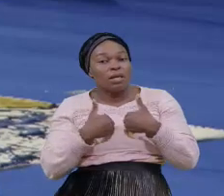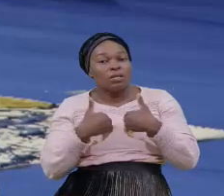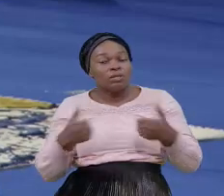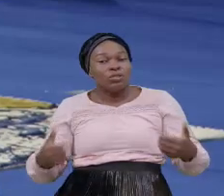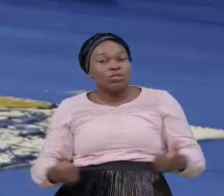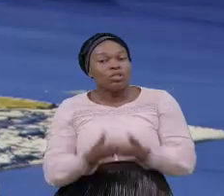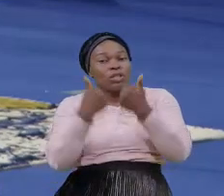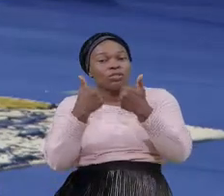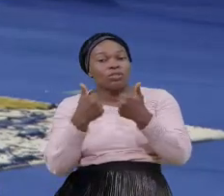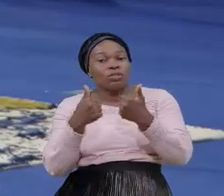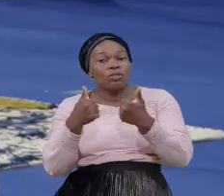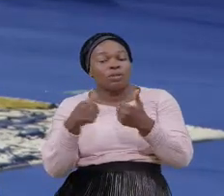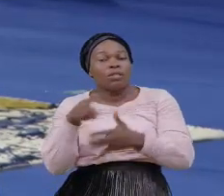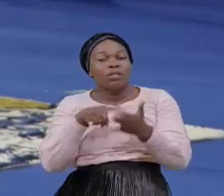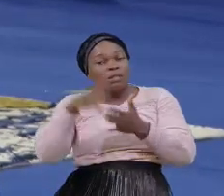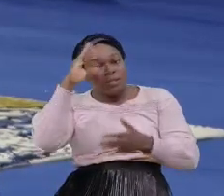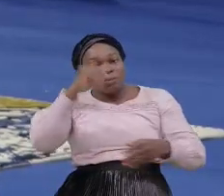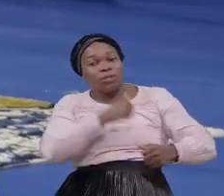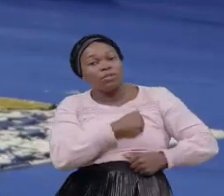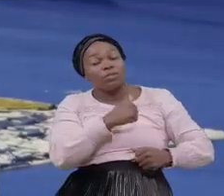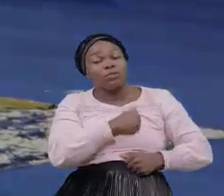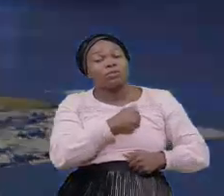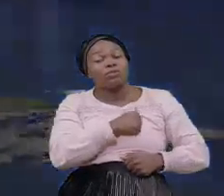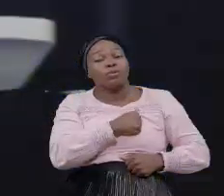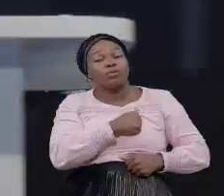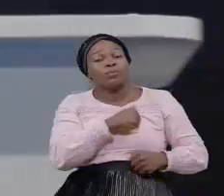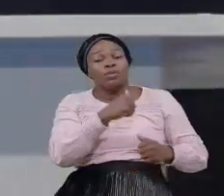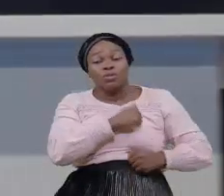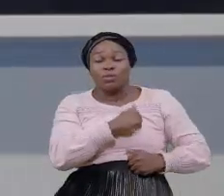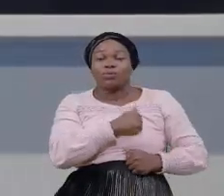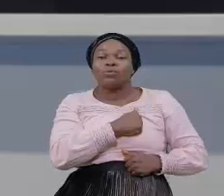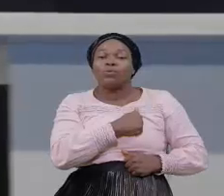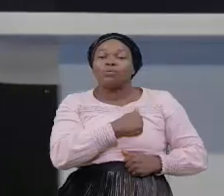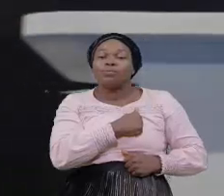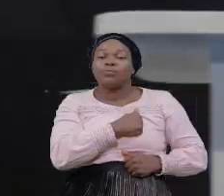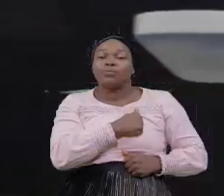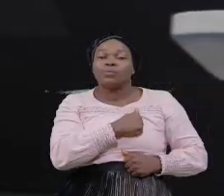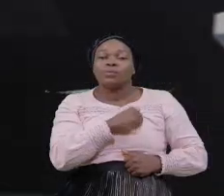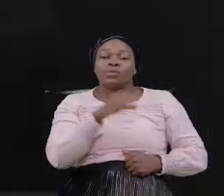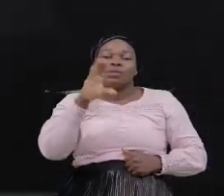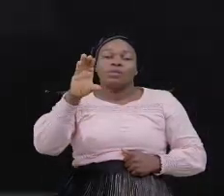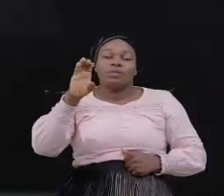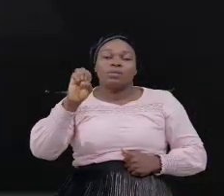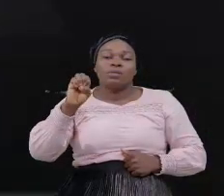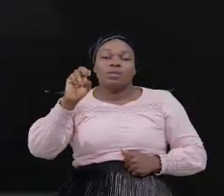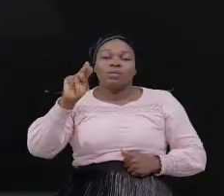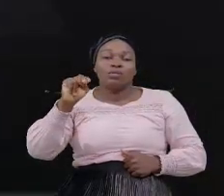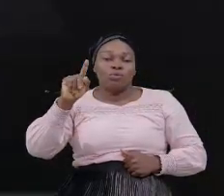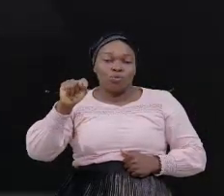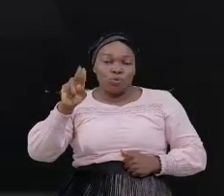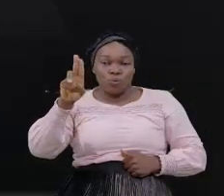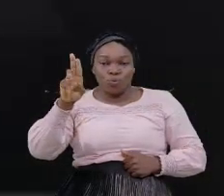a centurion. Centurion, century, sent. That means he